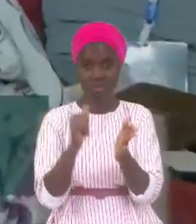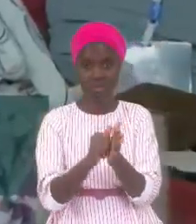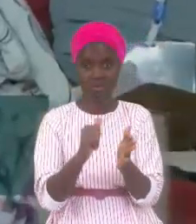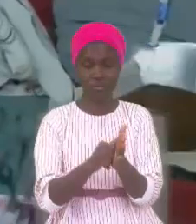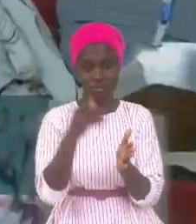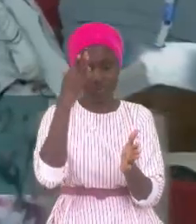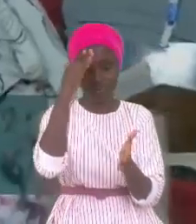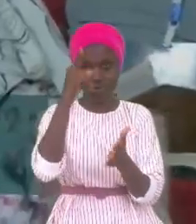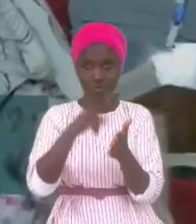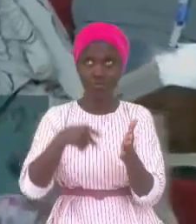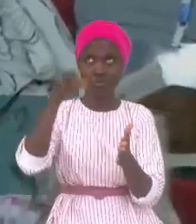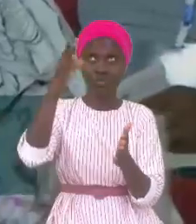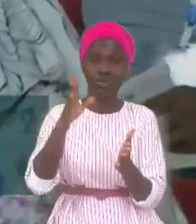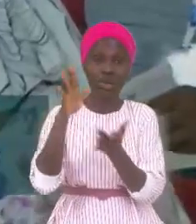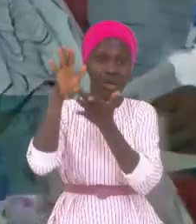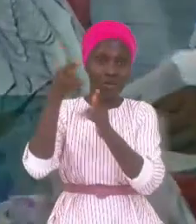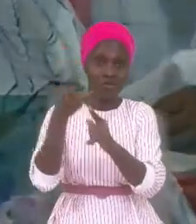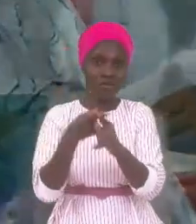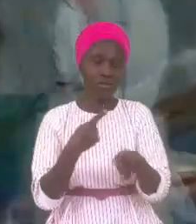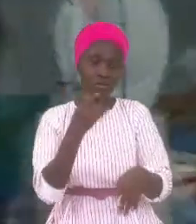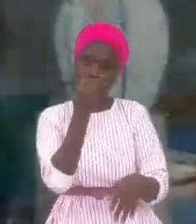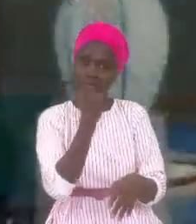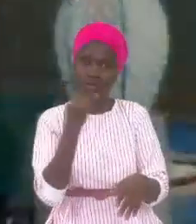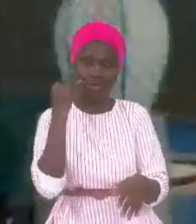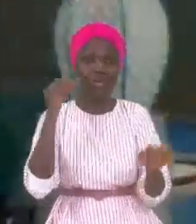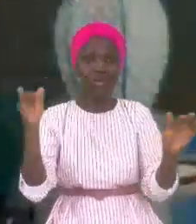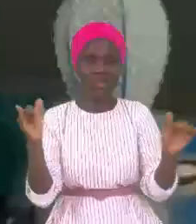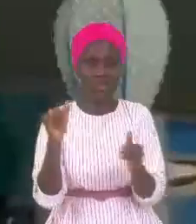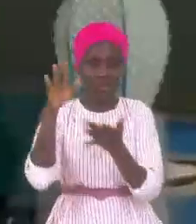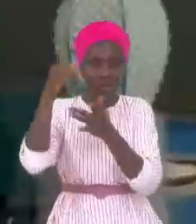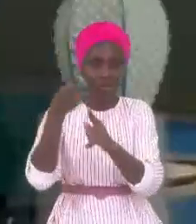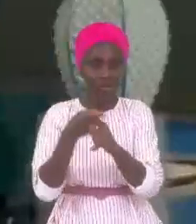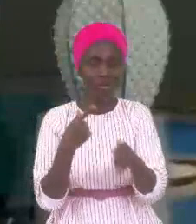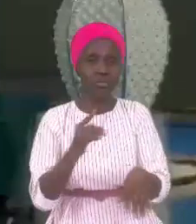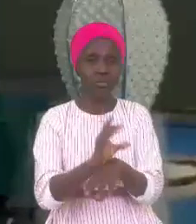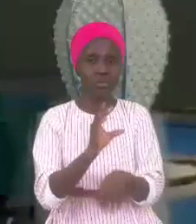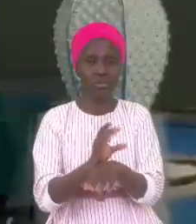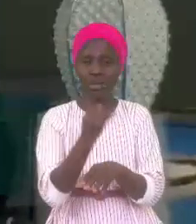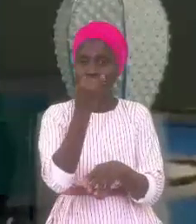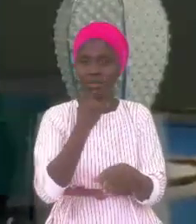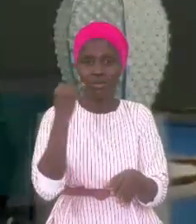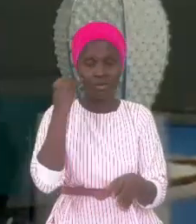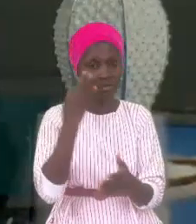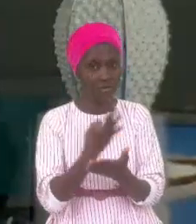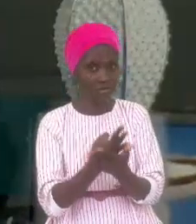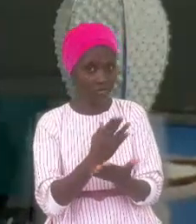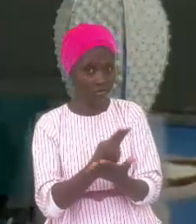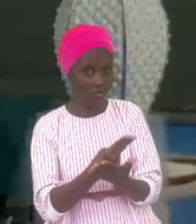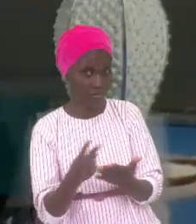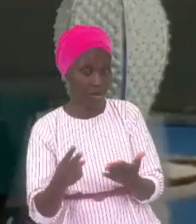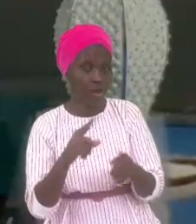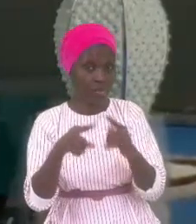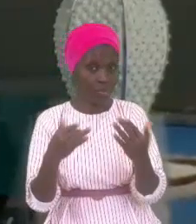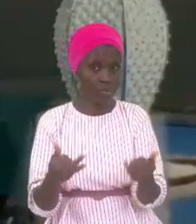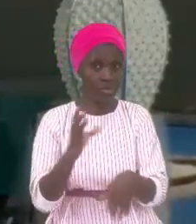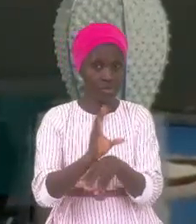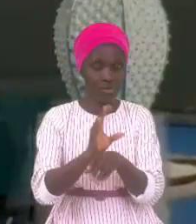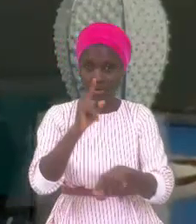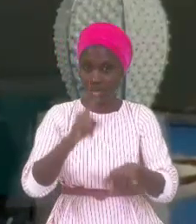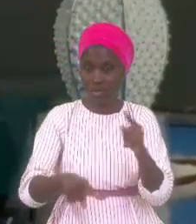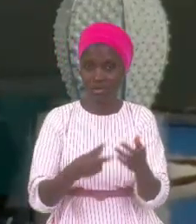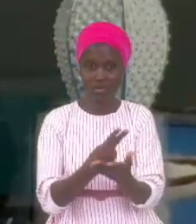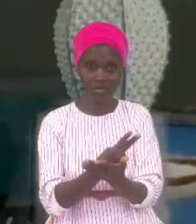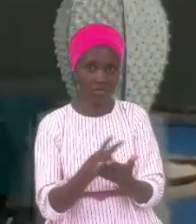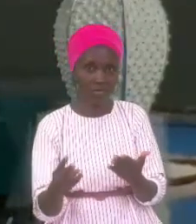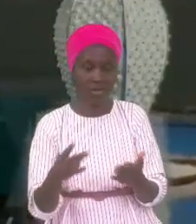expects now of the church. Israel failed, but now the church cannot fail. He has, the Father has sent